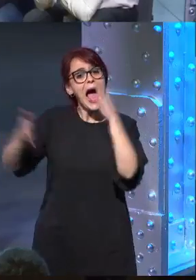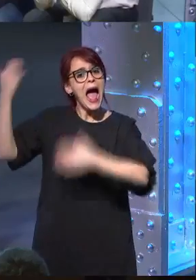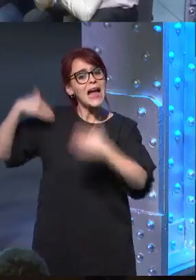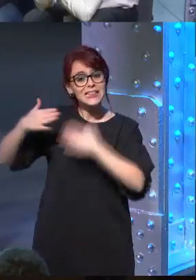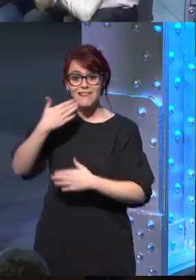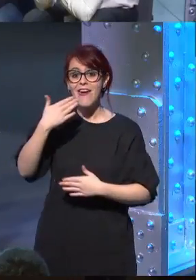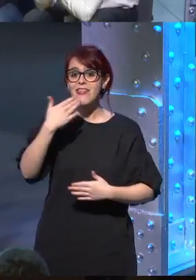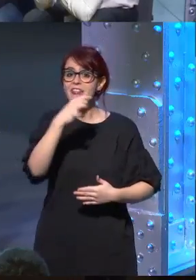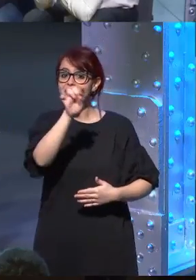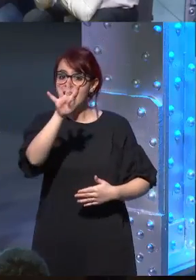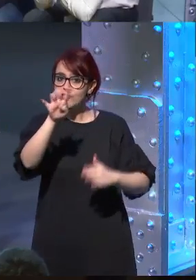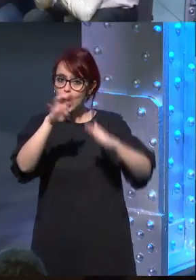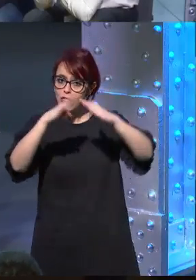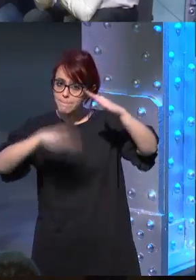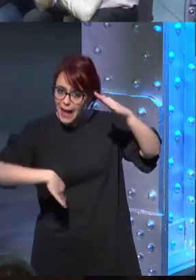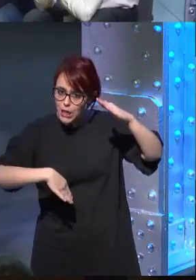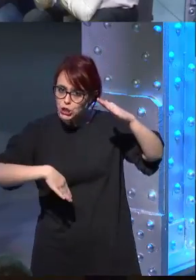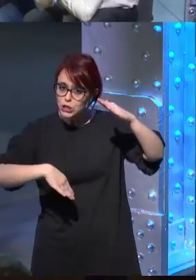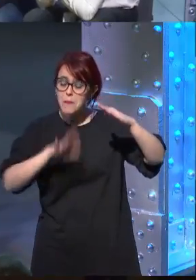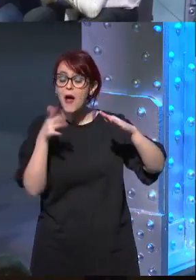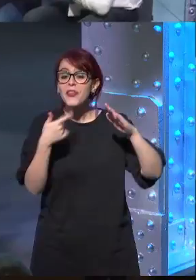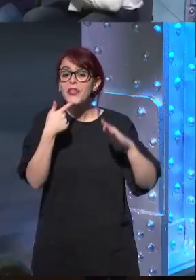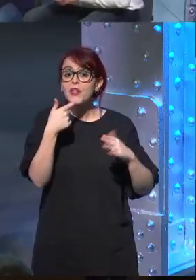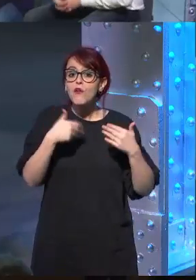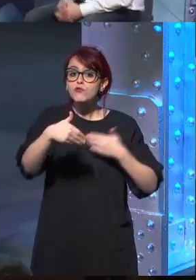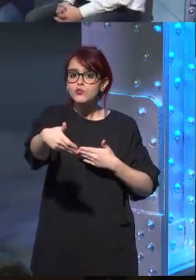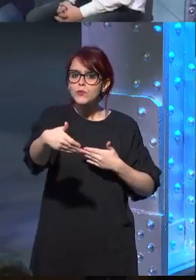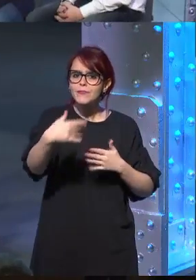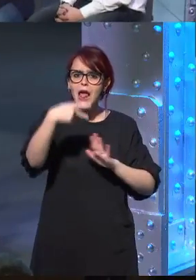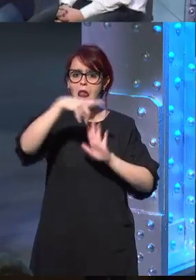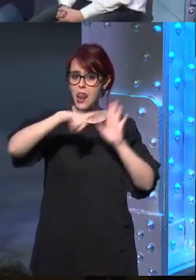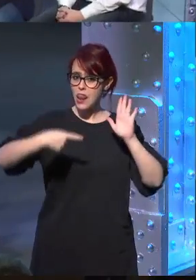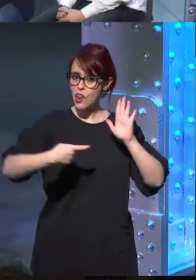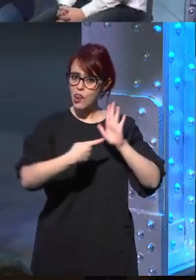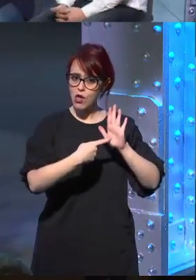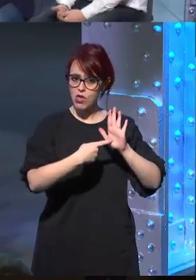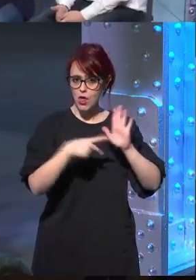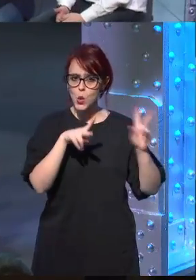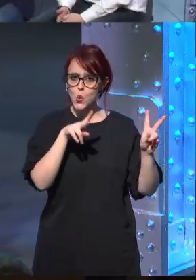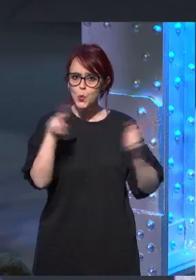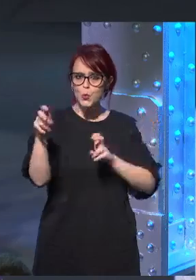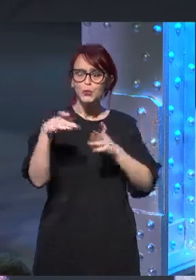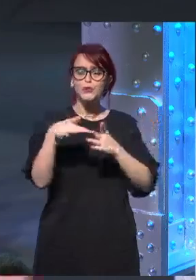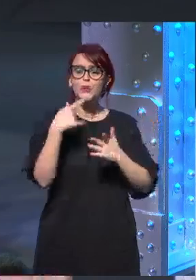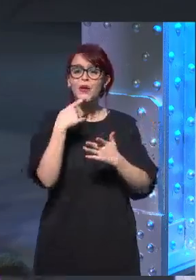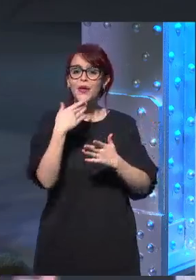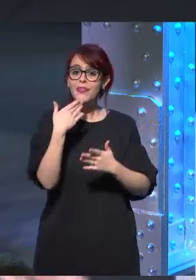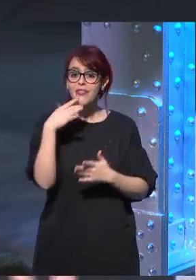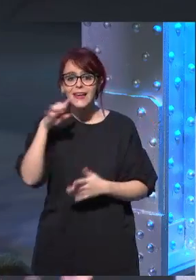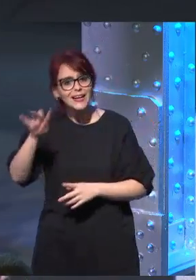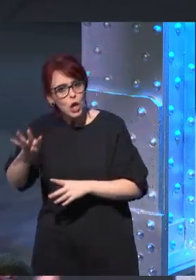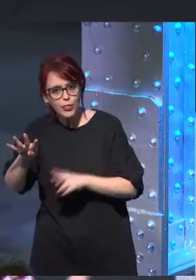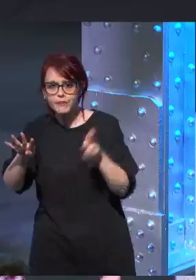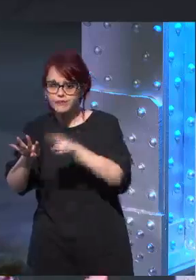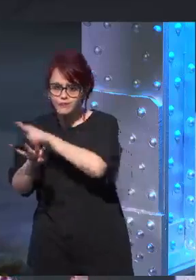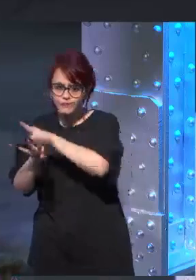social media. They used to need it, but that's not the case anymore. I think that the new law says that they should be